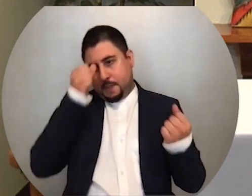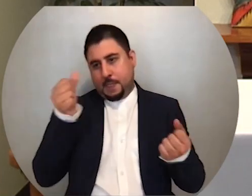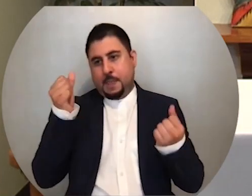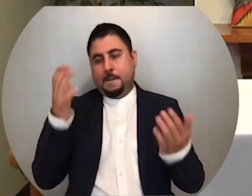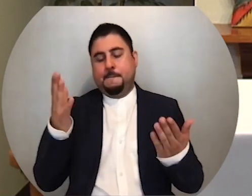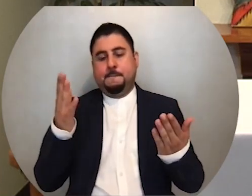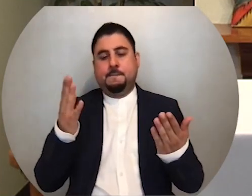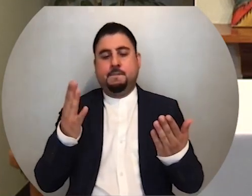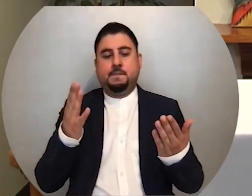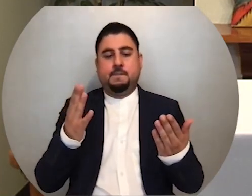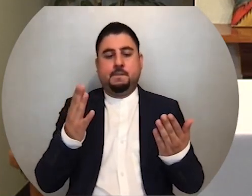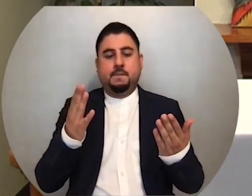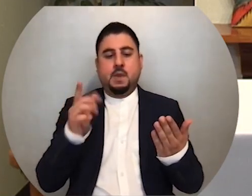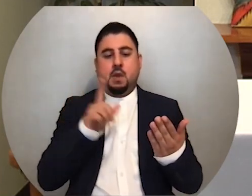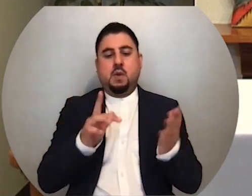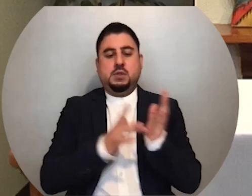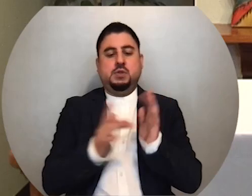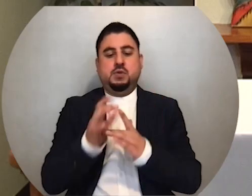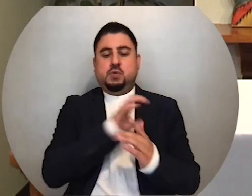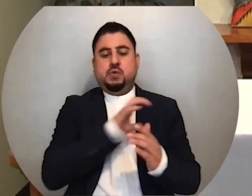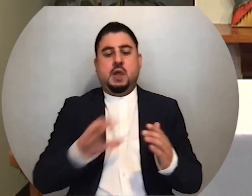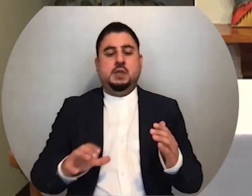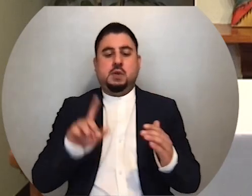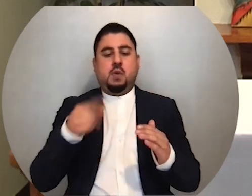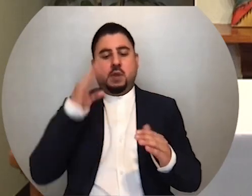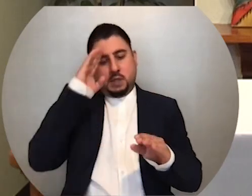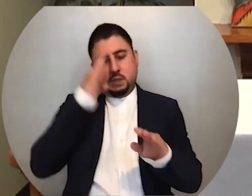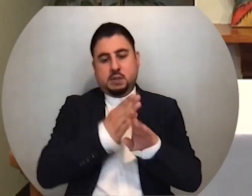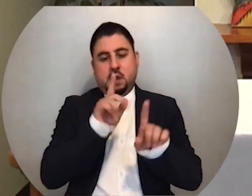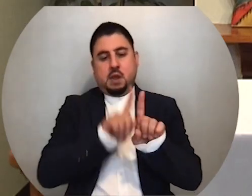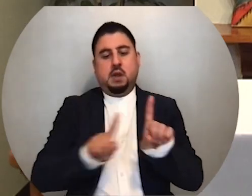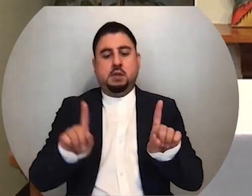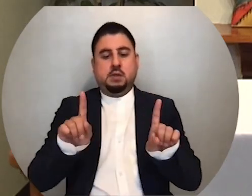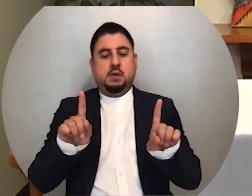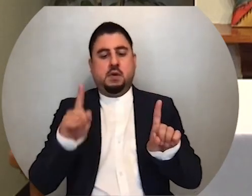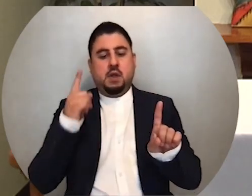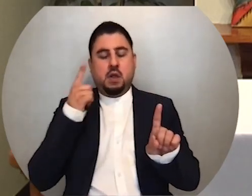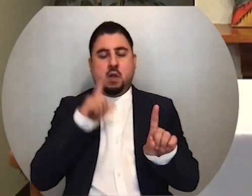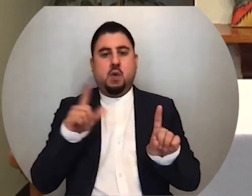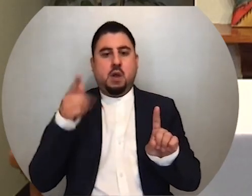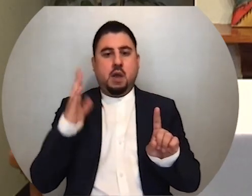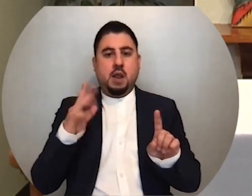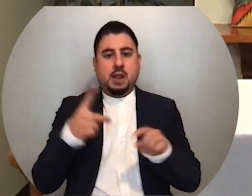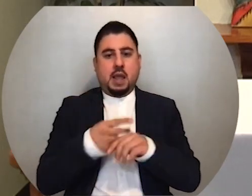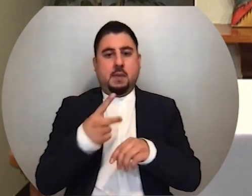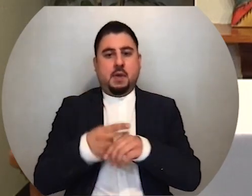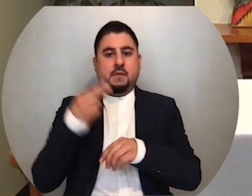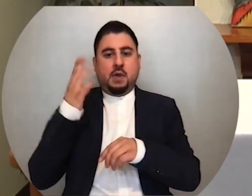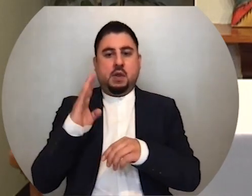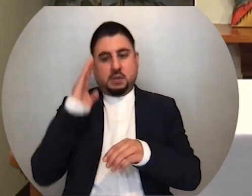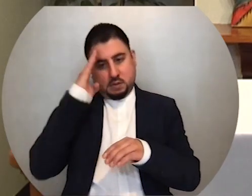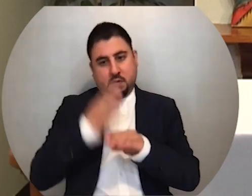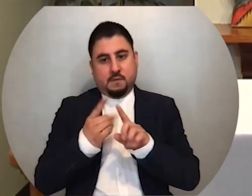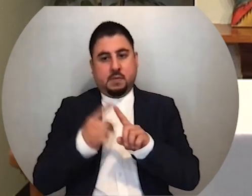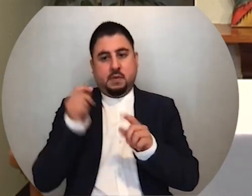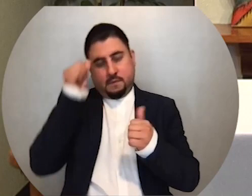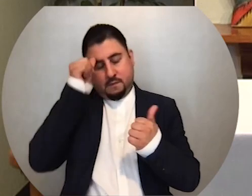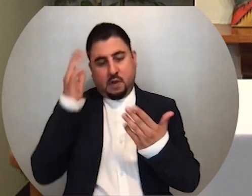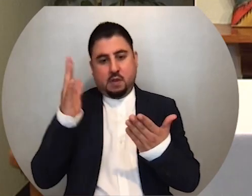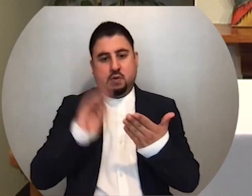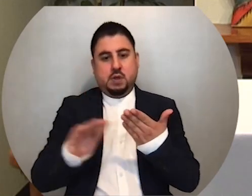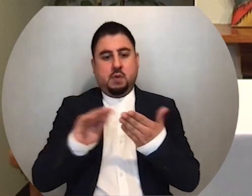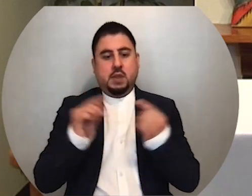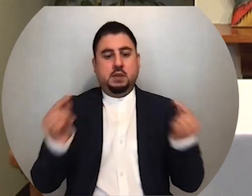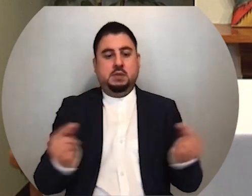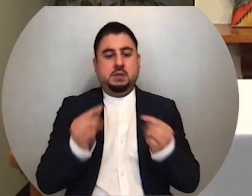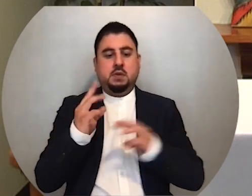God, Almighty Father, Lord Jesus Christ, only begotten Son, Lord God, Lamb of God, Son of the Father,